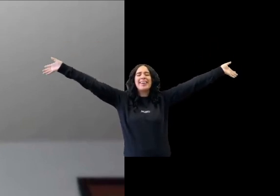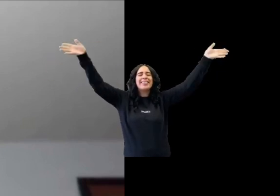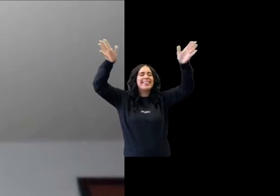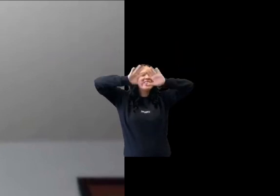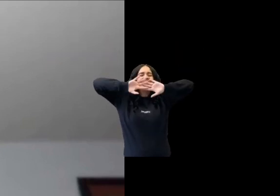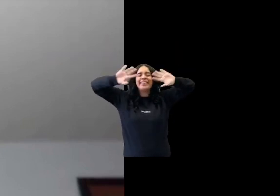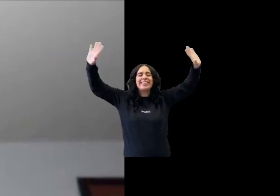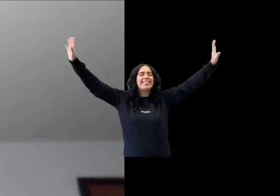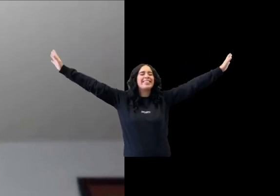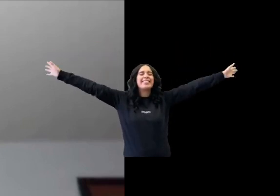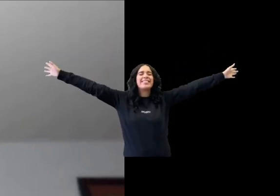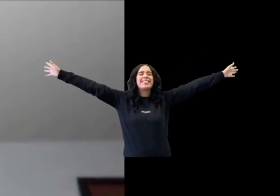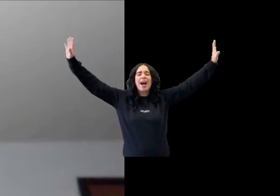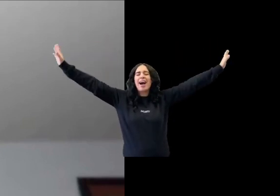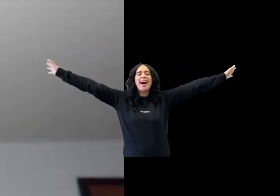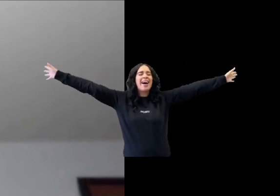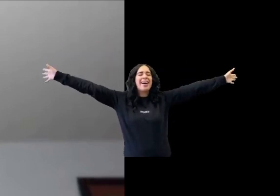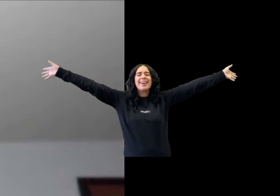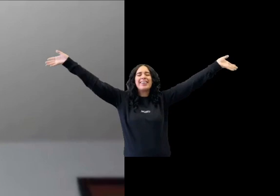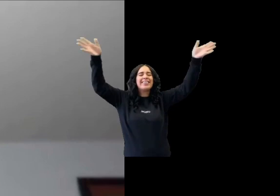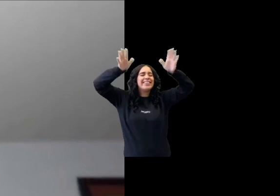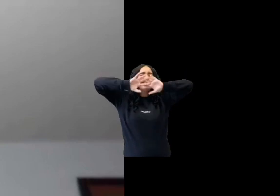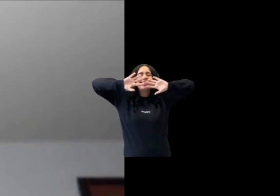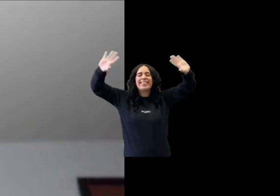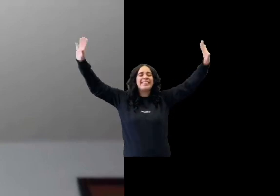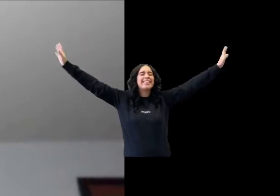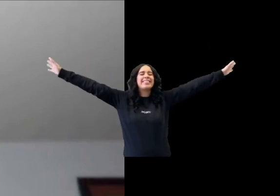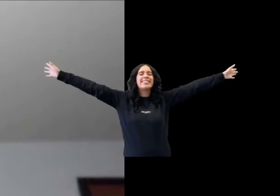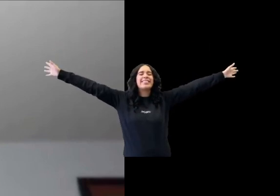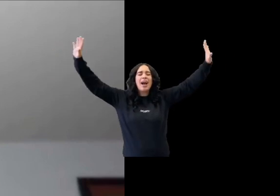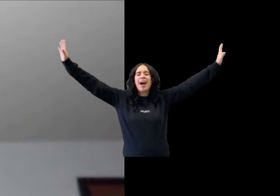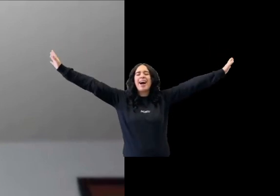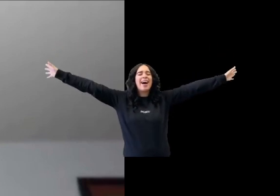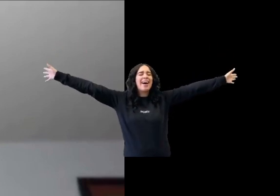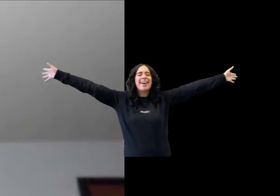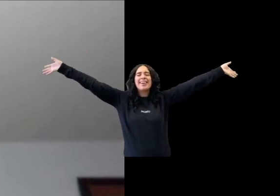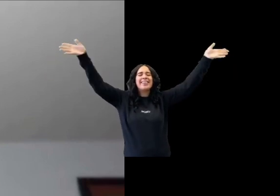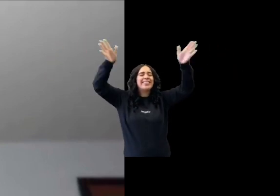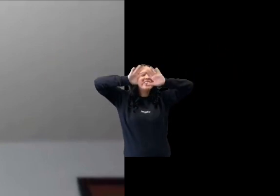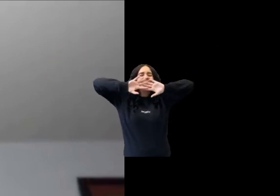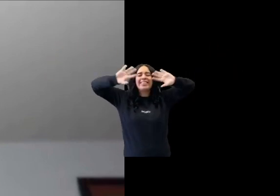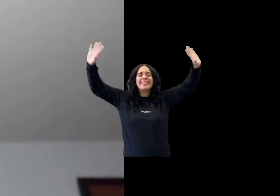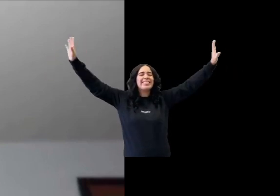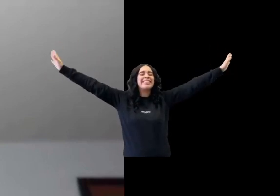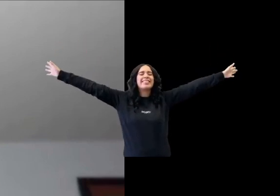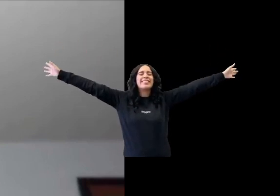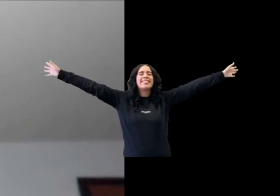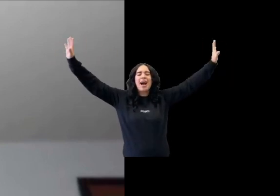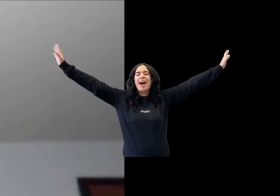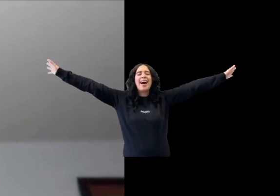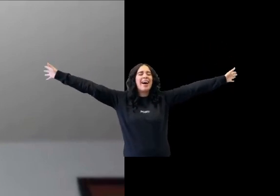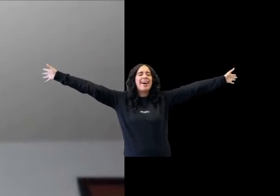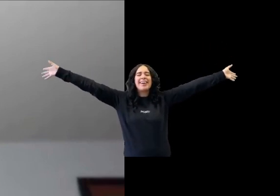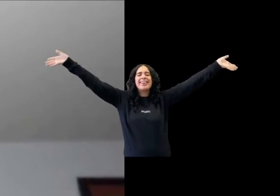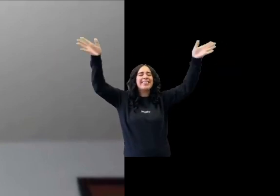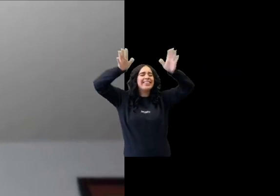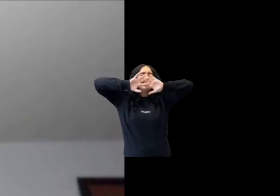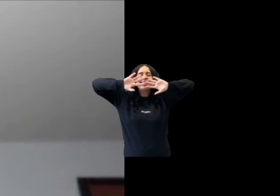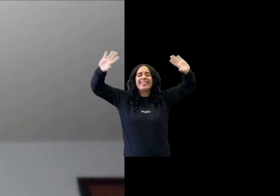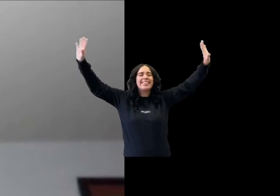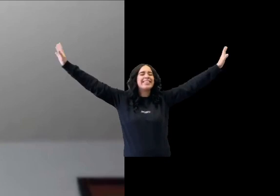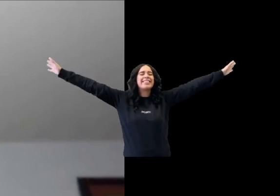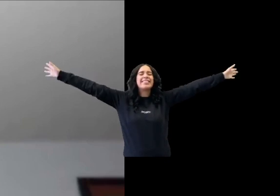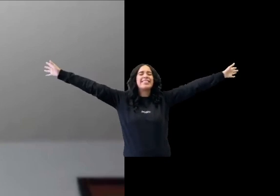You are dirty. Shout out to Queen Blama, who has the whole family feet is dirty. Look at the carpet,